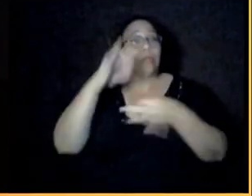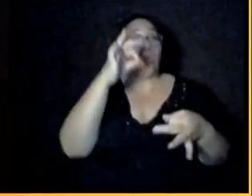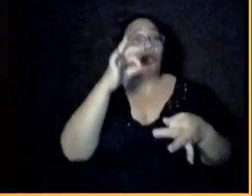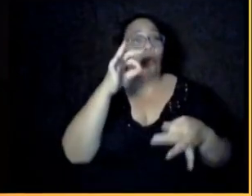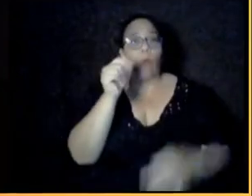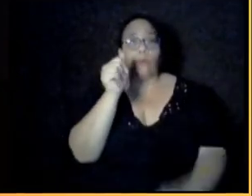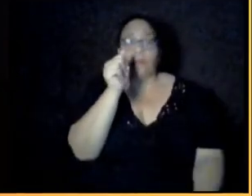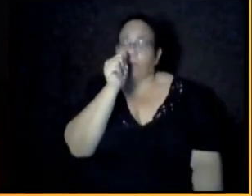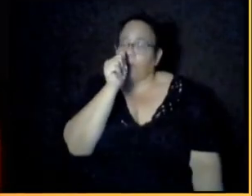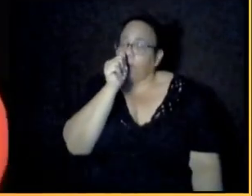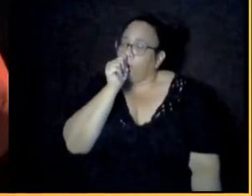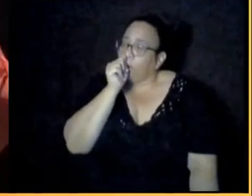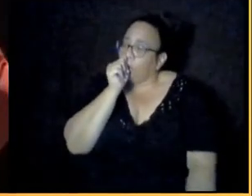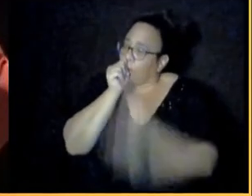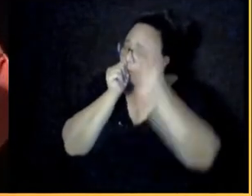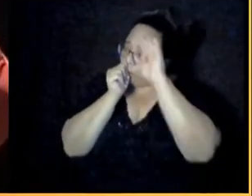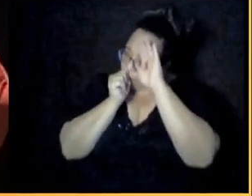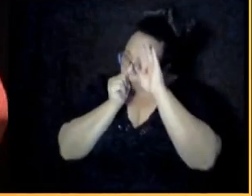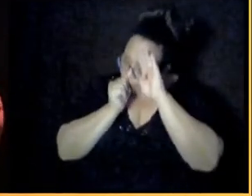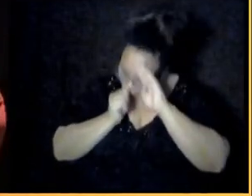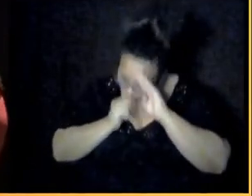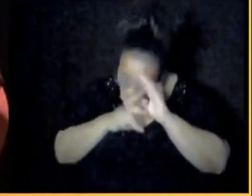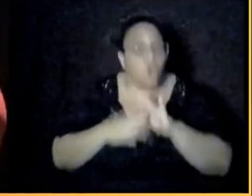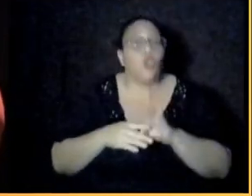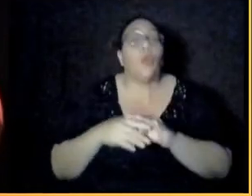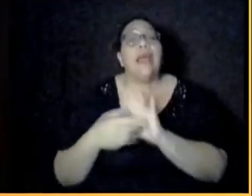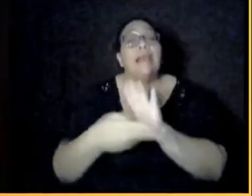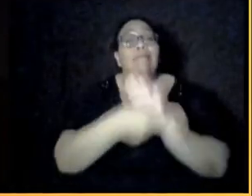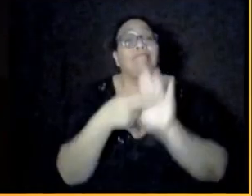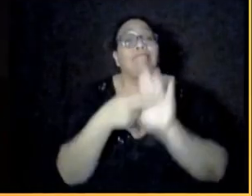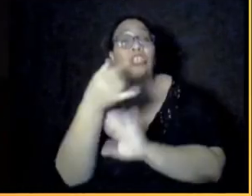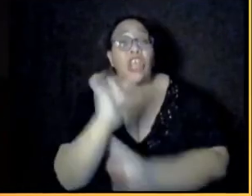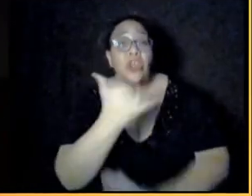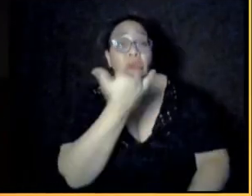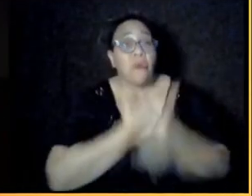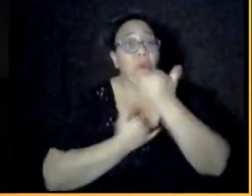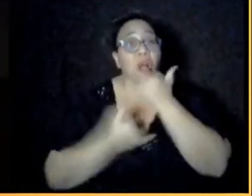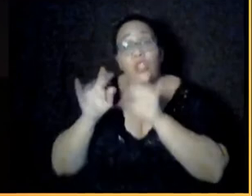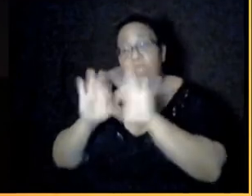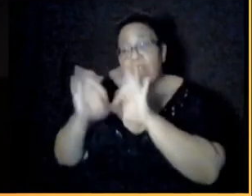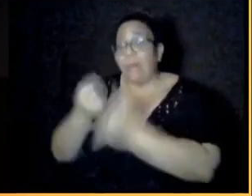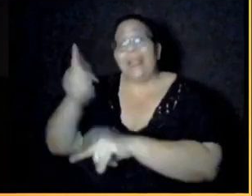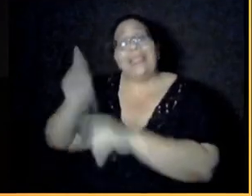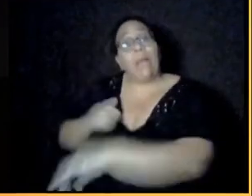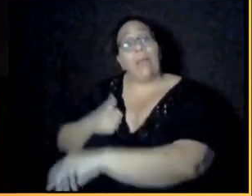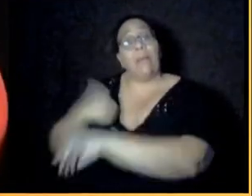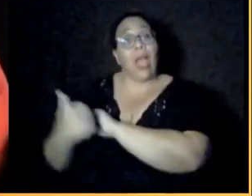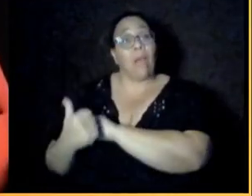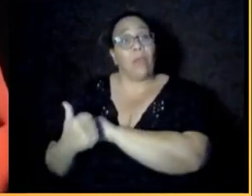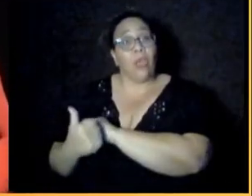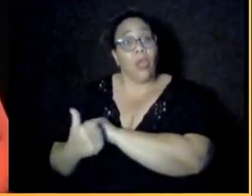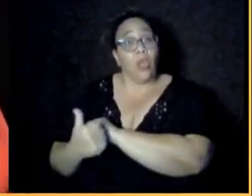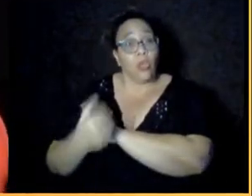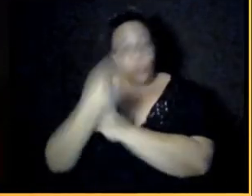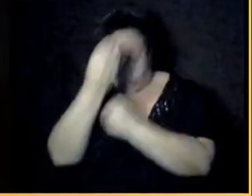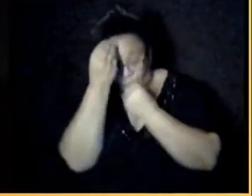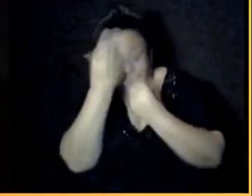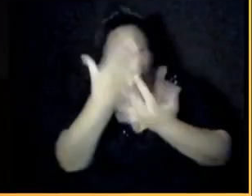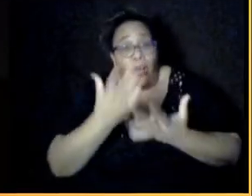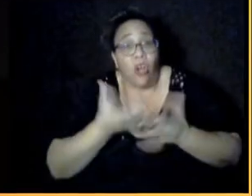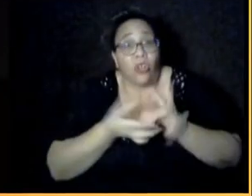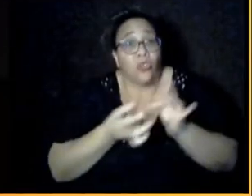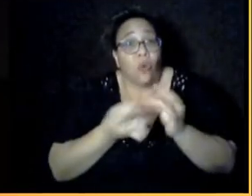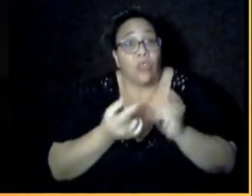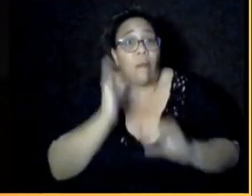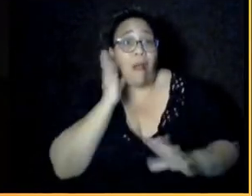shame? Do you misgender us in death so the families can't be blamed? Do you tell our stories in humanizing